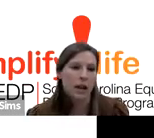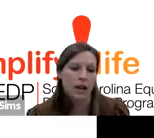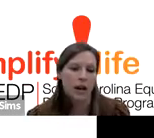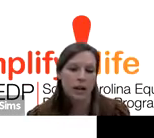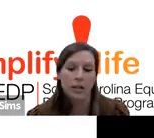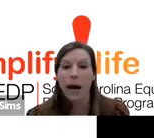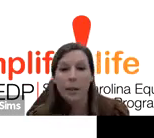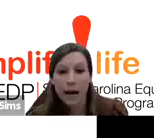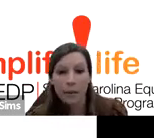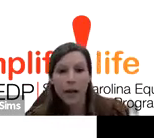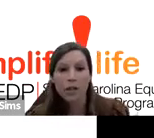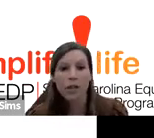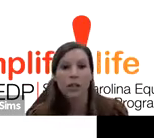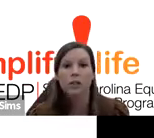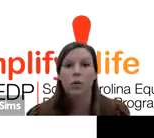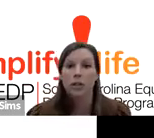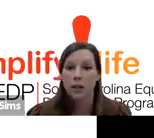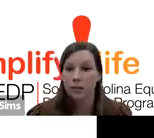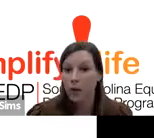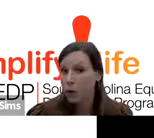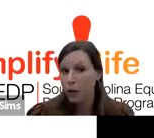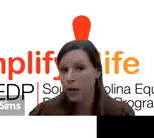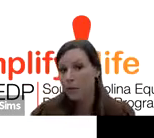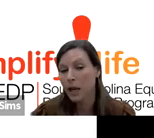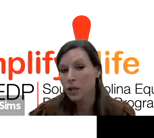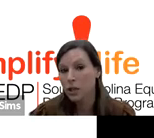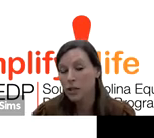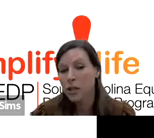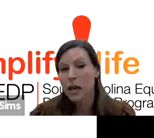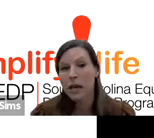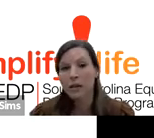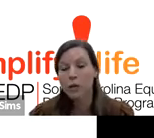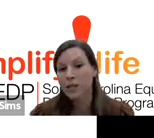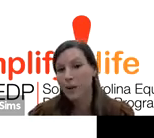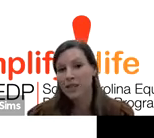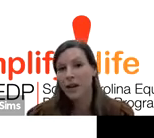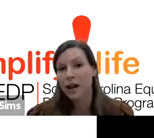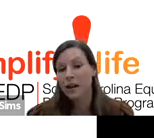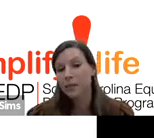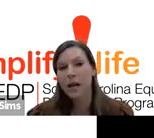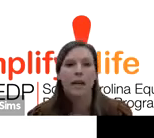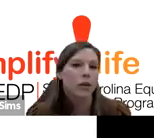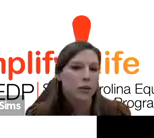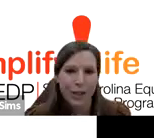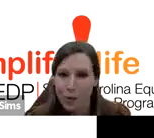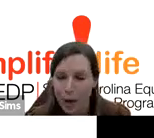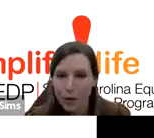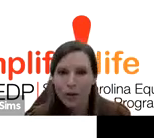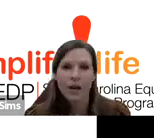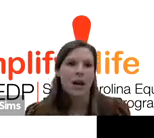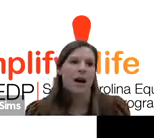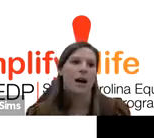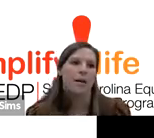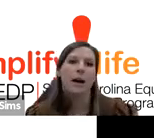applications, some iPad applications or some phone equipment applications. If you specify, I can also send you